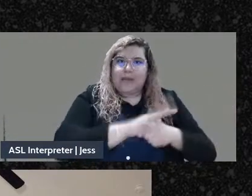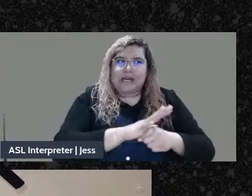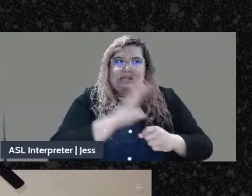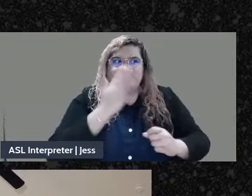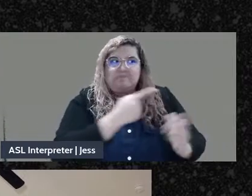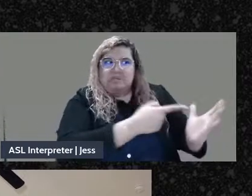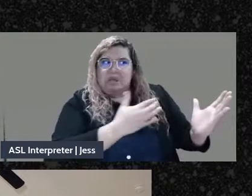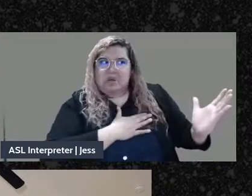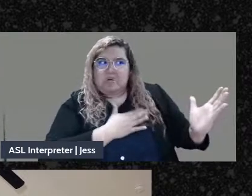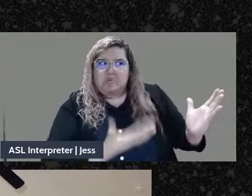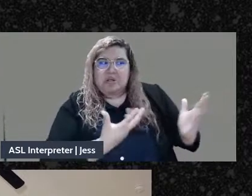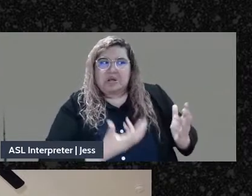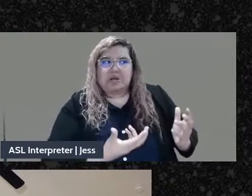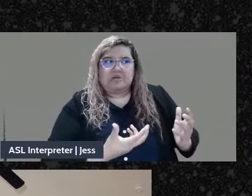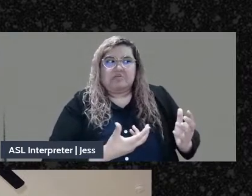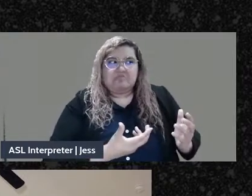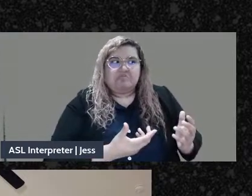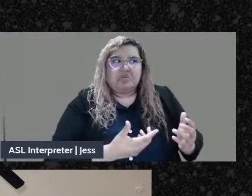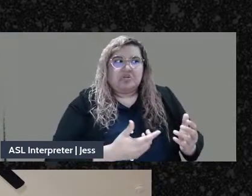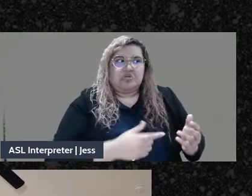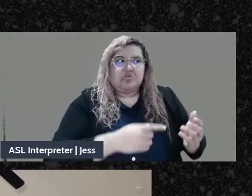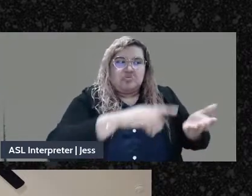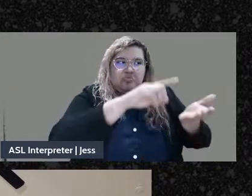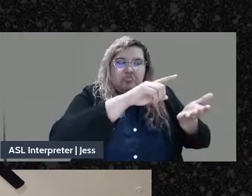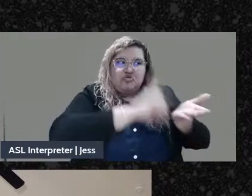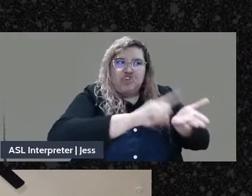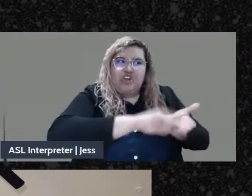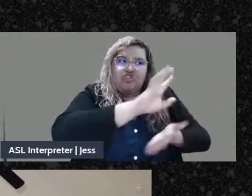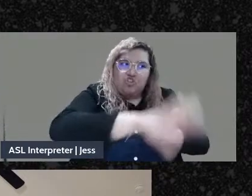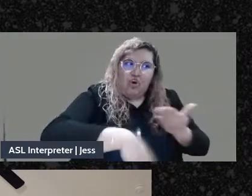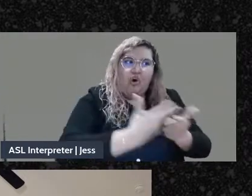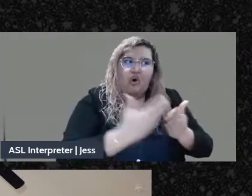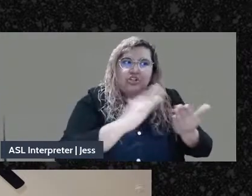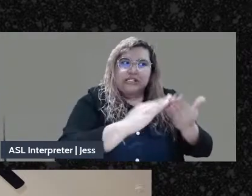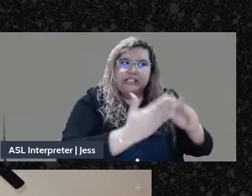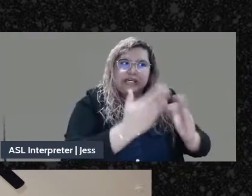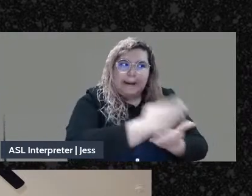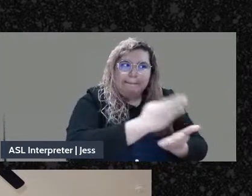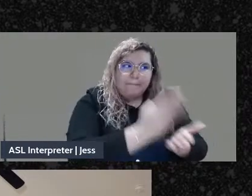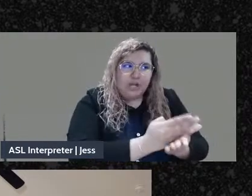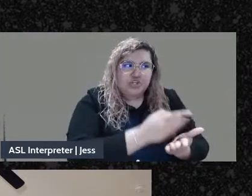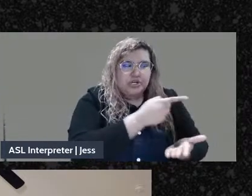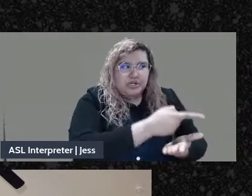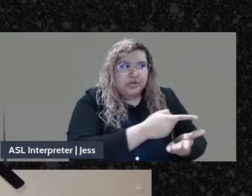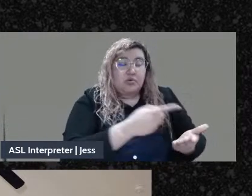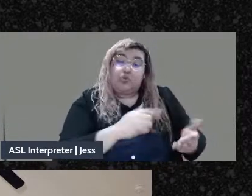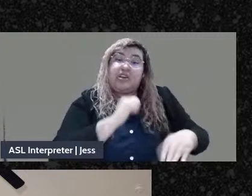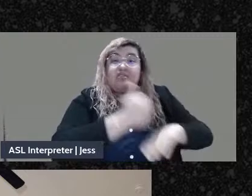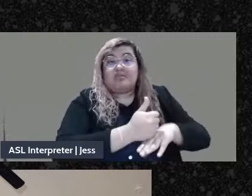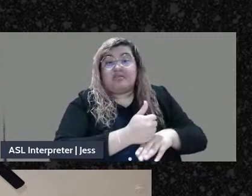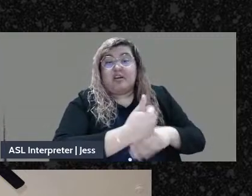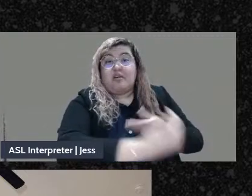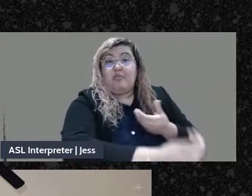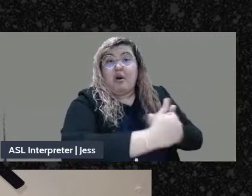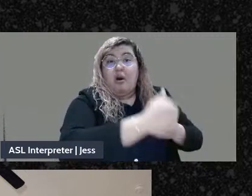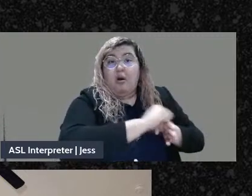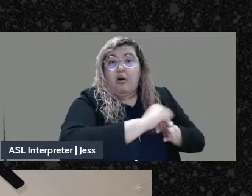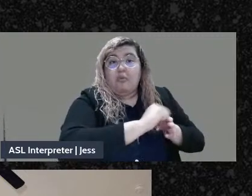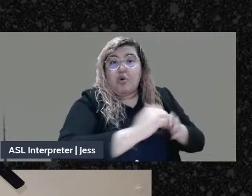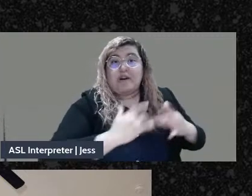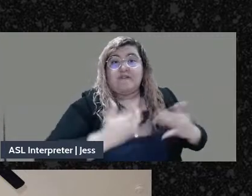willing to spend hours on the city budget and like hold an entire onboarding event just for them, right? Like that is just as important,